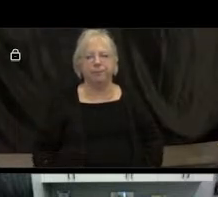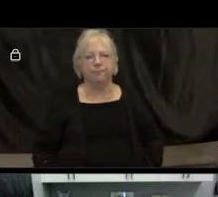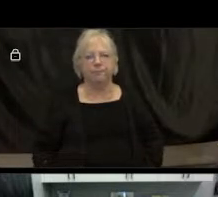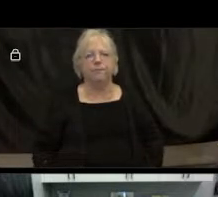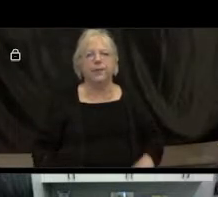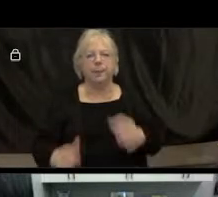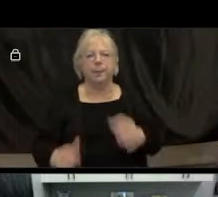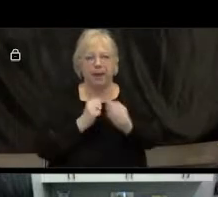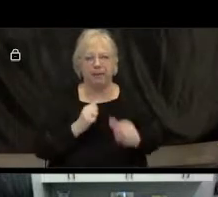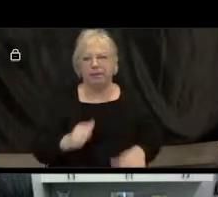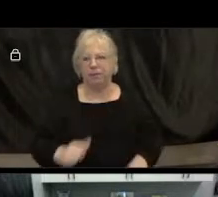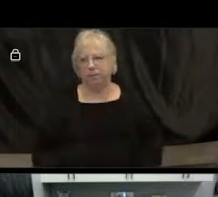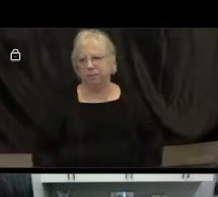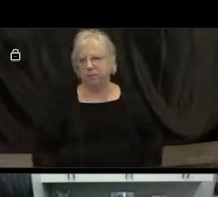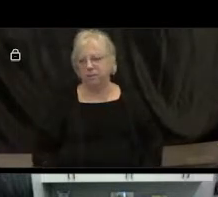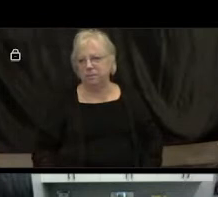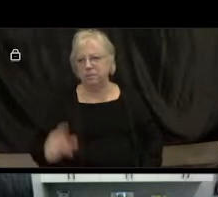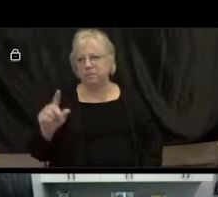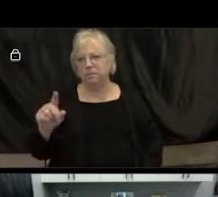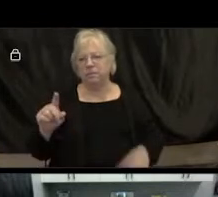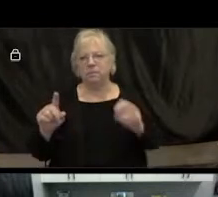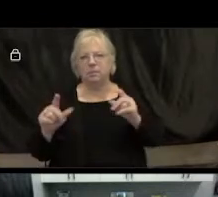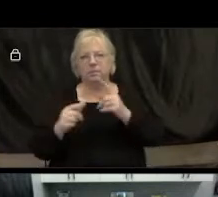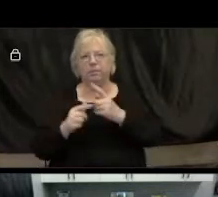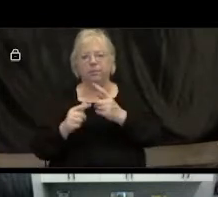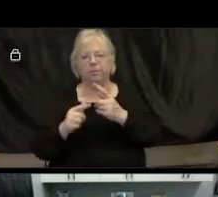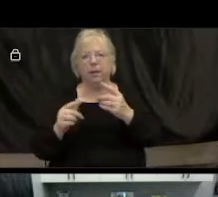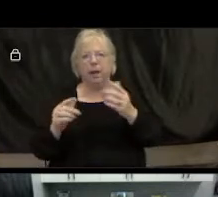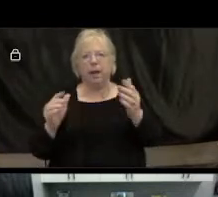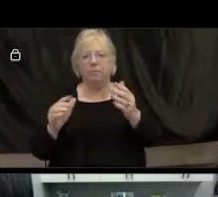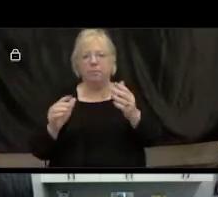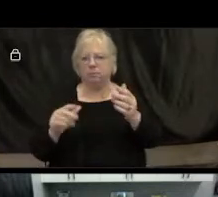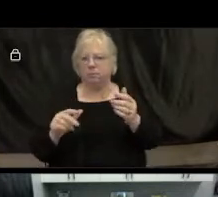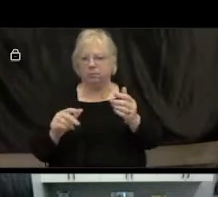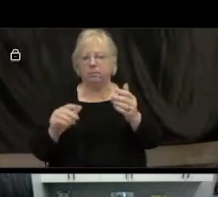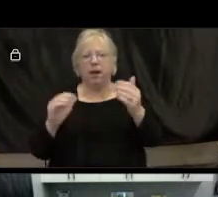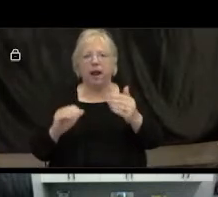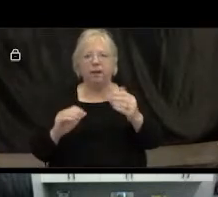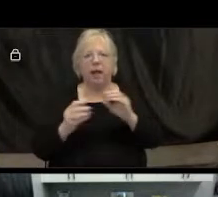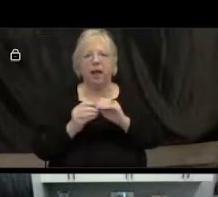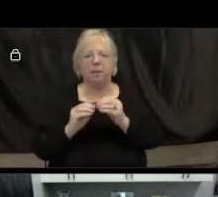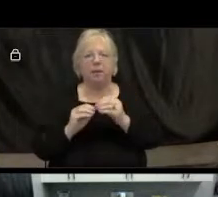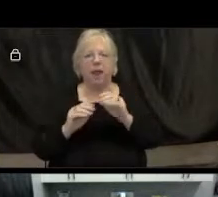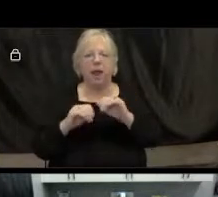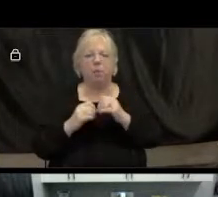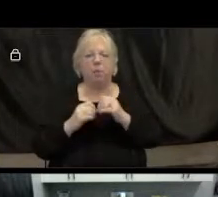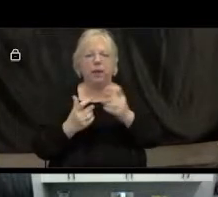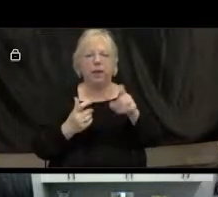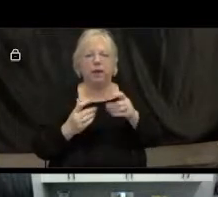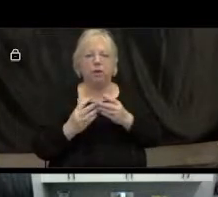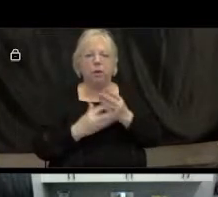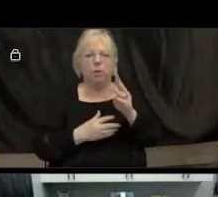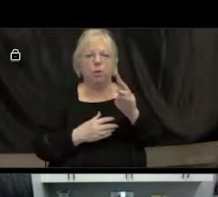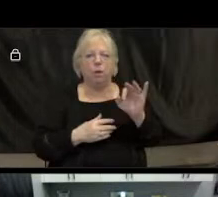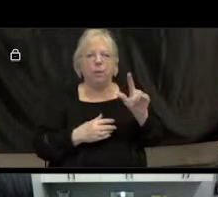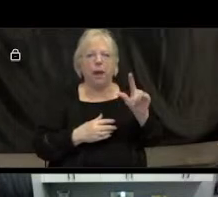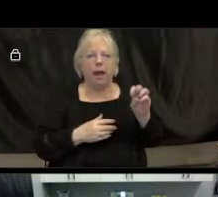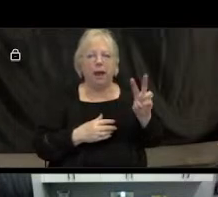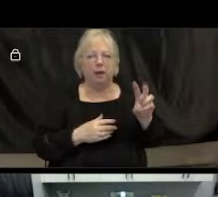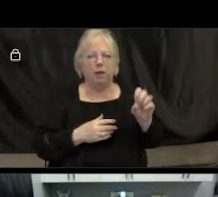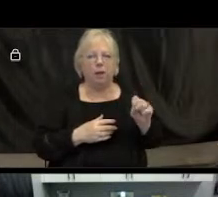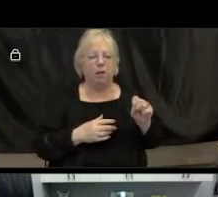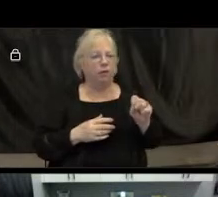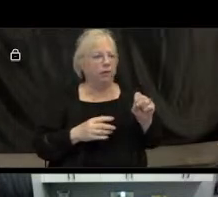Motion passes. Okay, the next item deals with how we go about doing this. First off, we need to go through the bylaws at some point, Jamie,